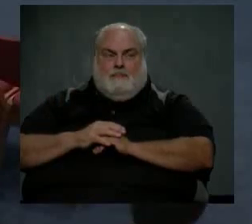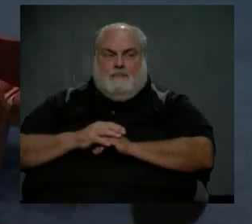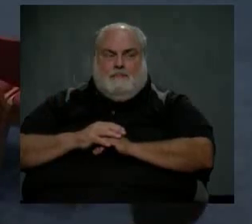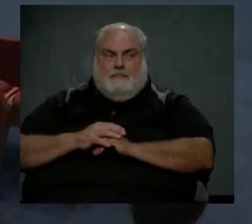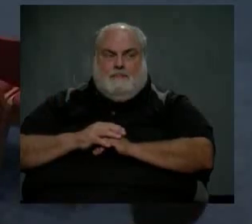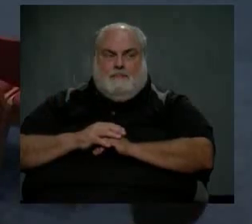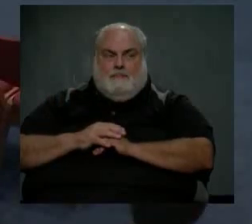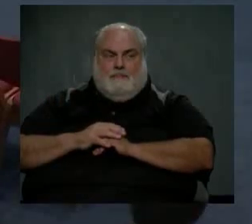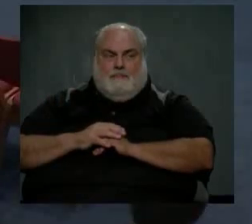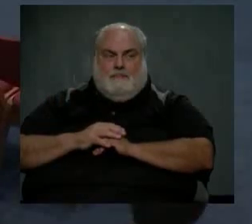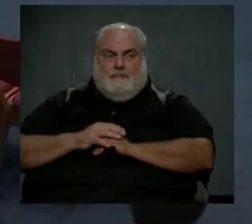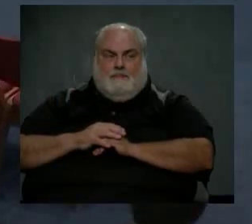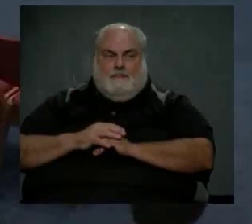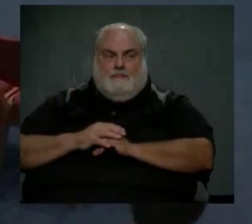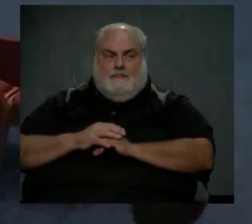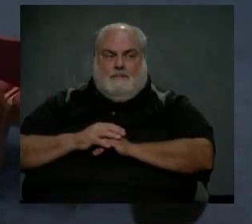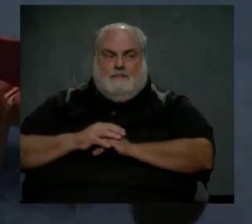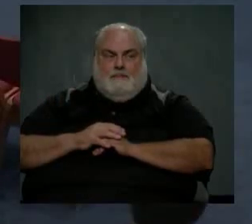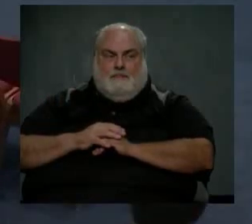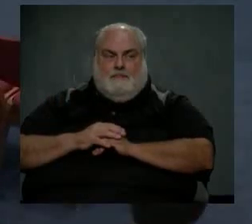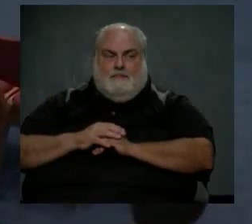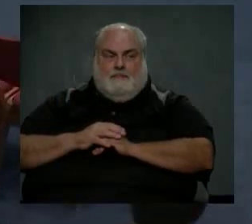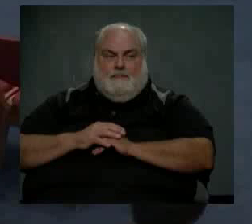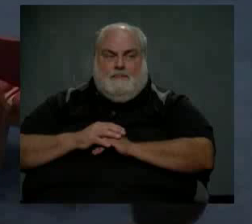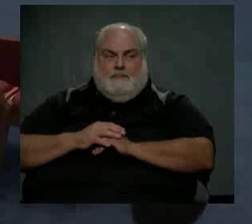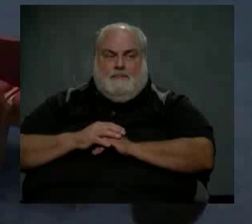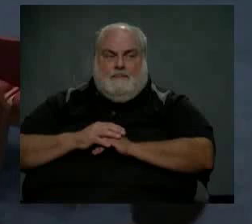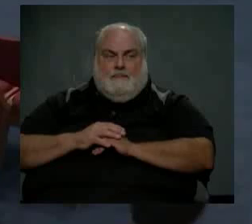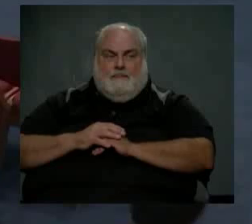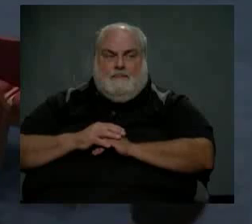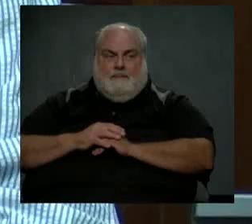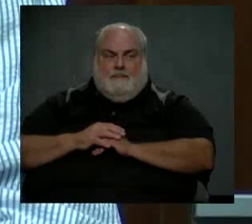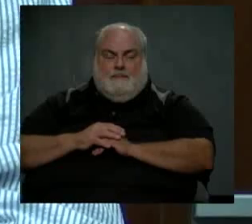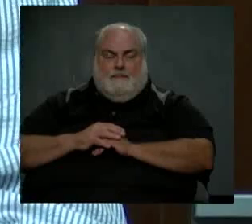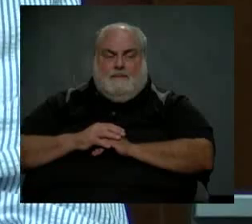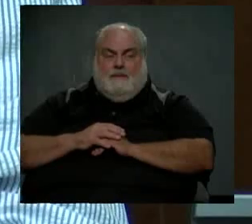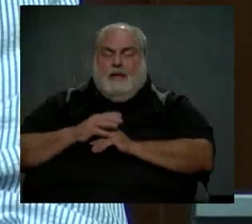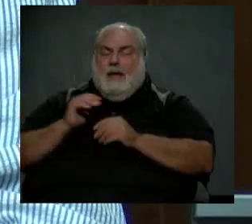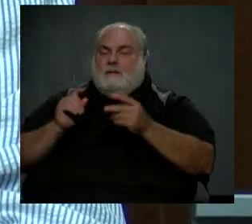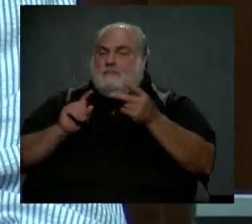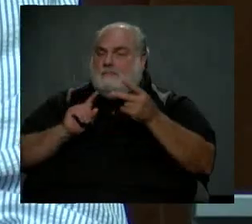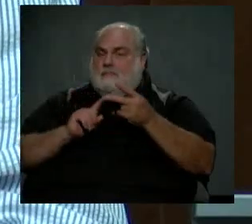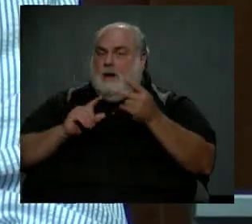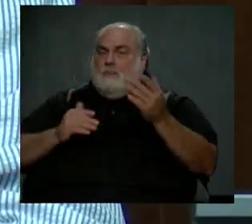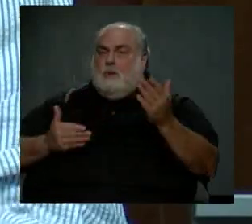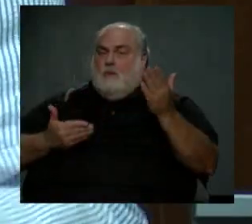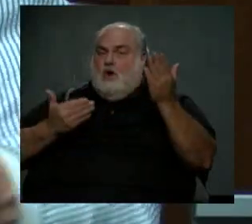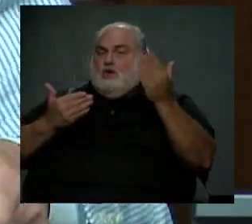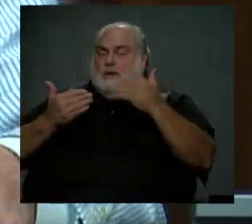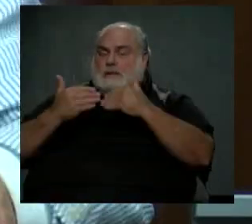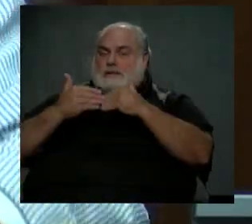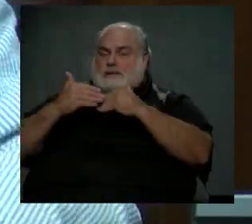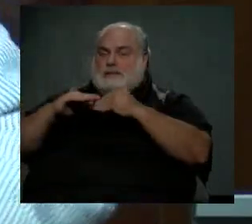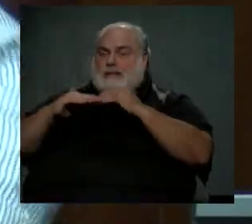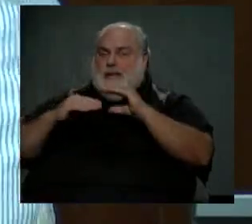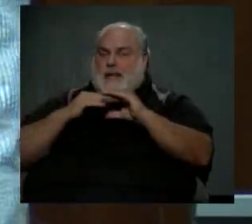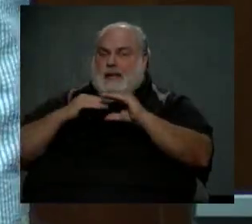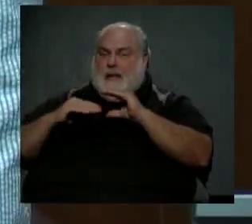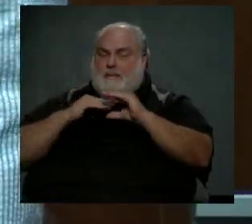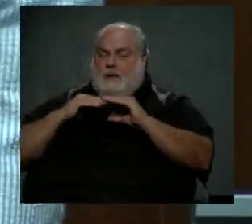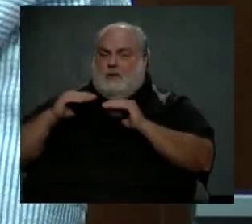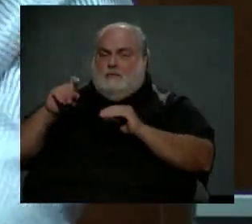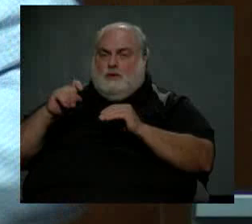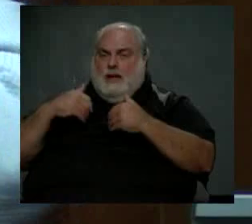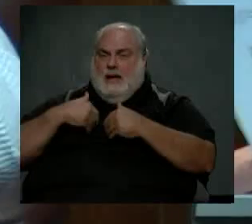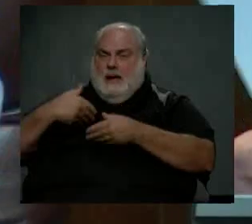you, Yeah, here it is. Here. Okay. and then there was a proposal emailed, and I think CareLink was supposed to have a